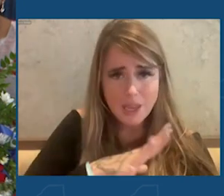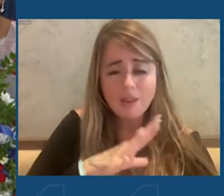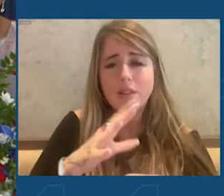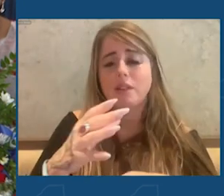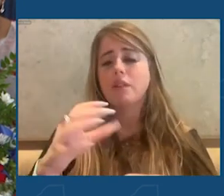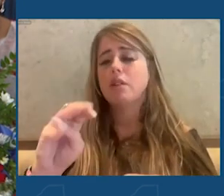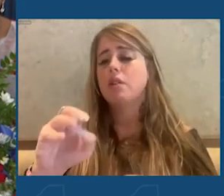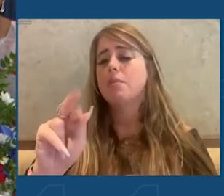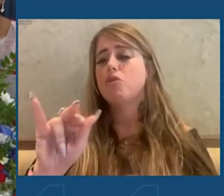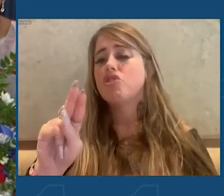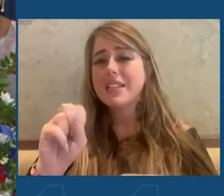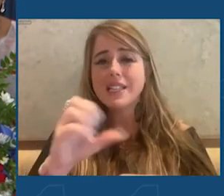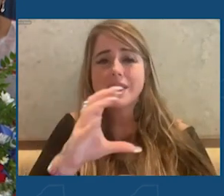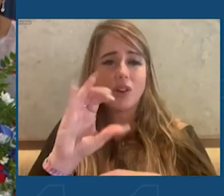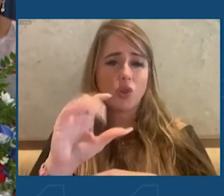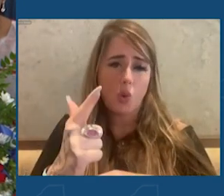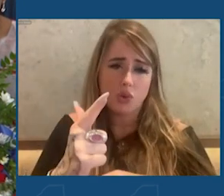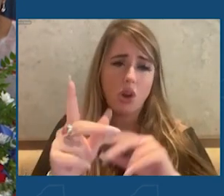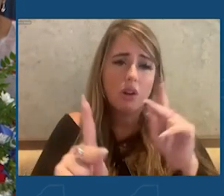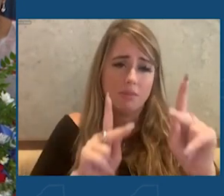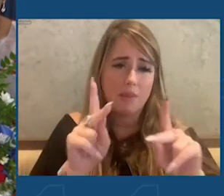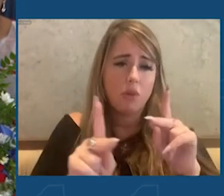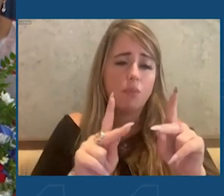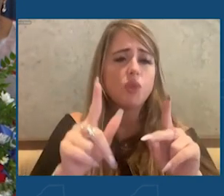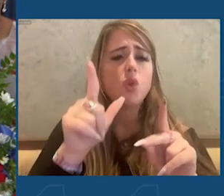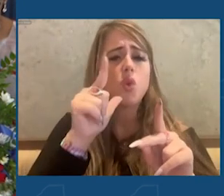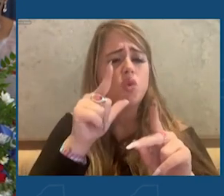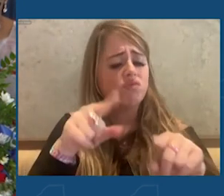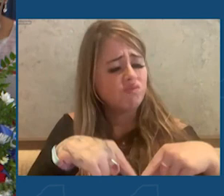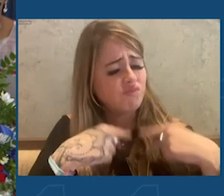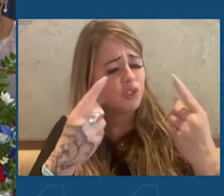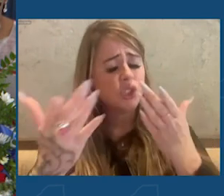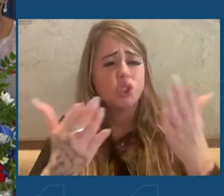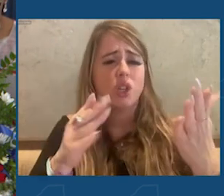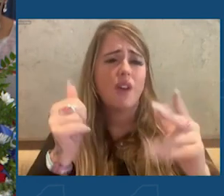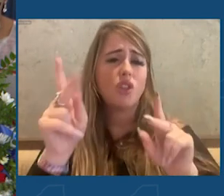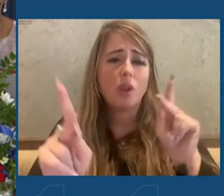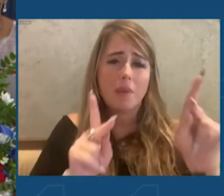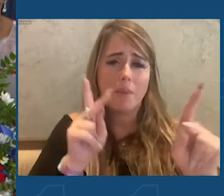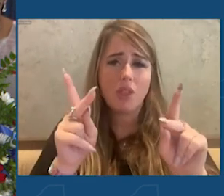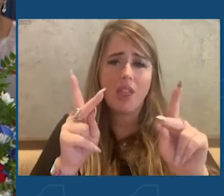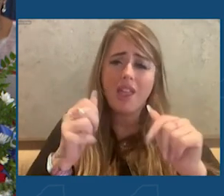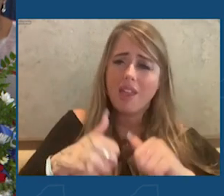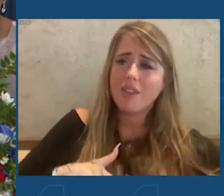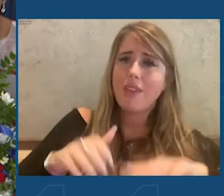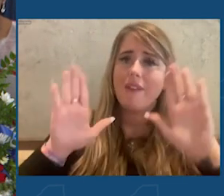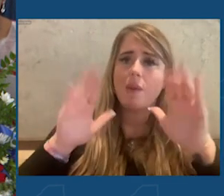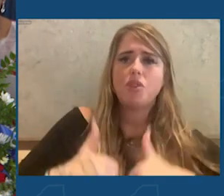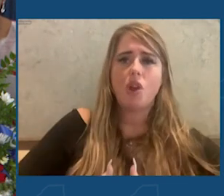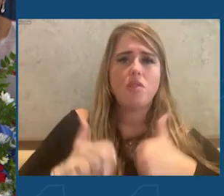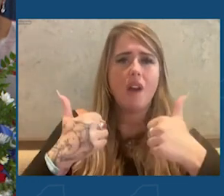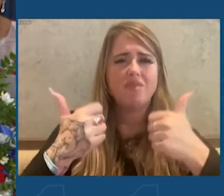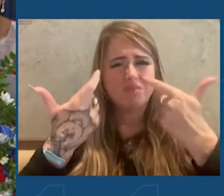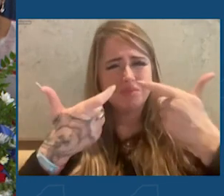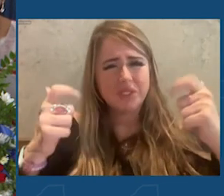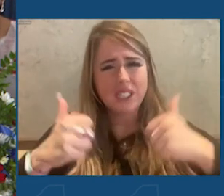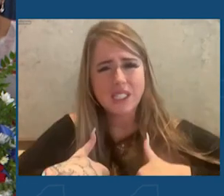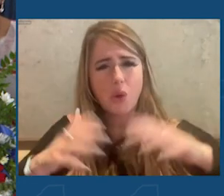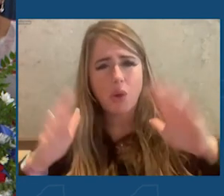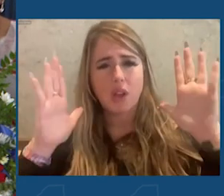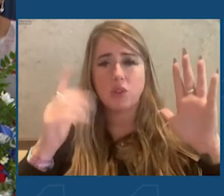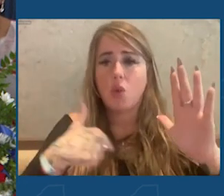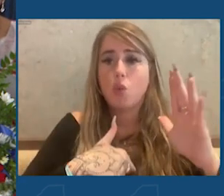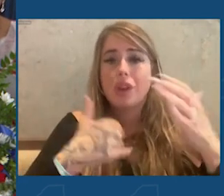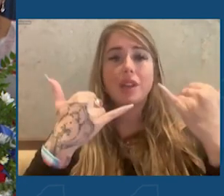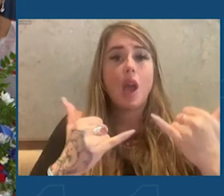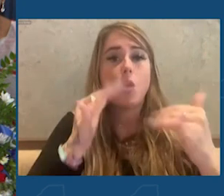Coast Guard personnel who, in service of others, gave the ultimate sacrifice, and may we be